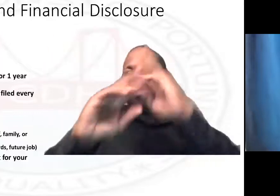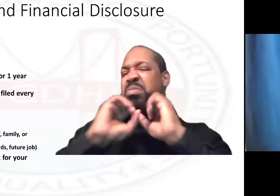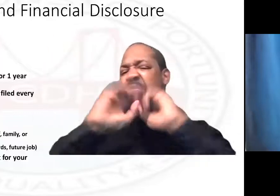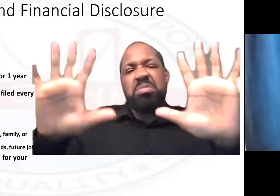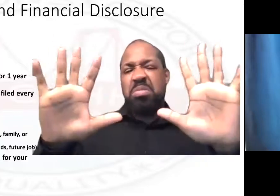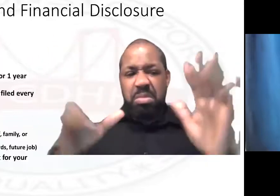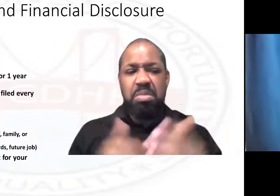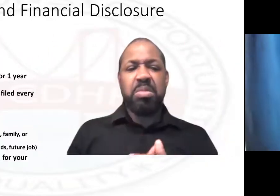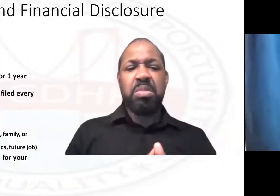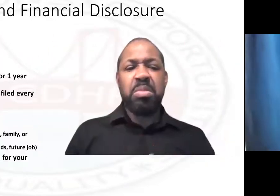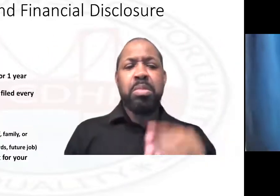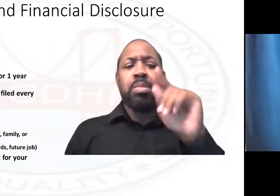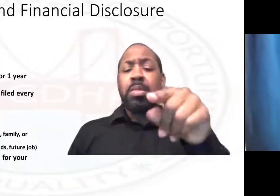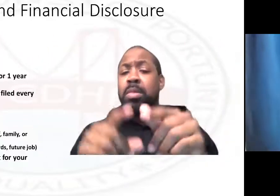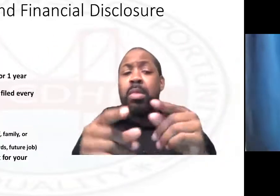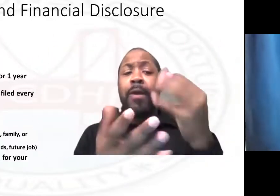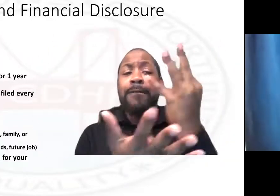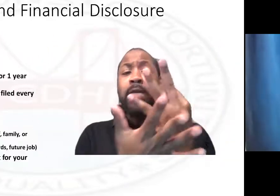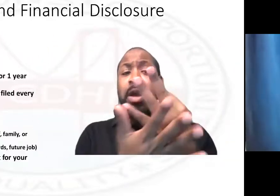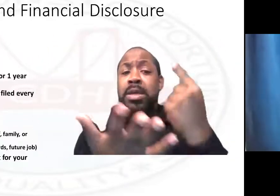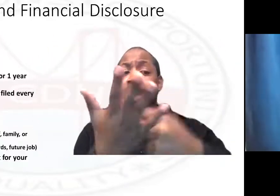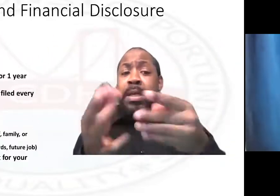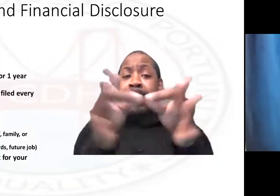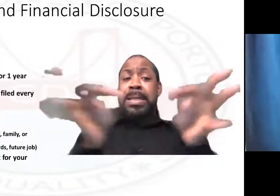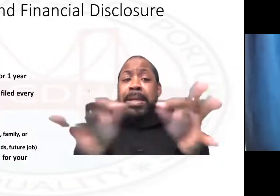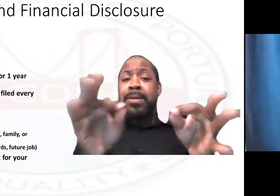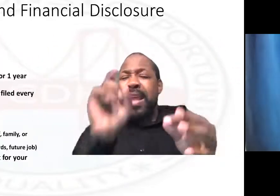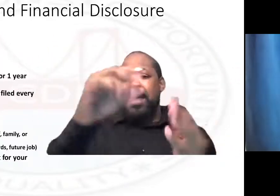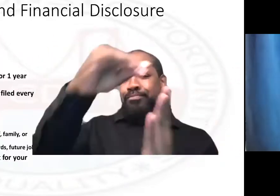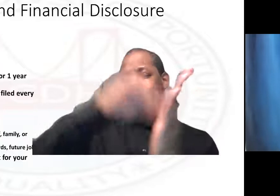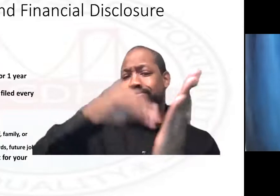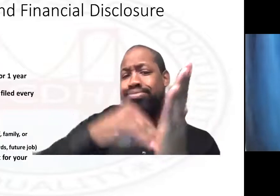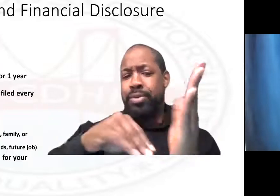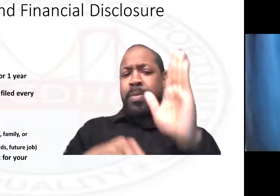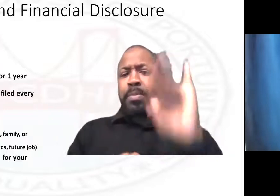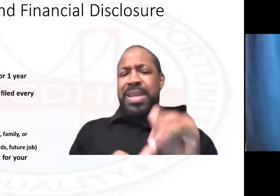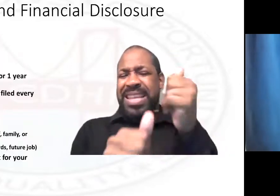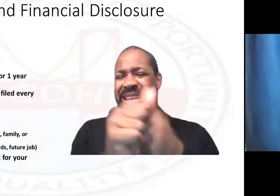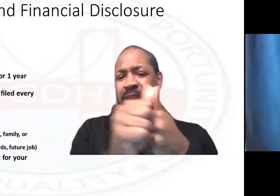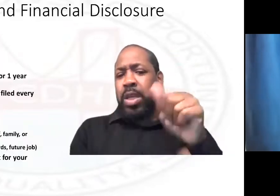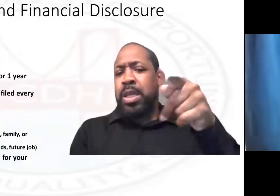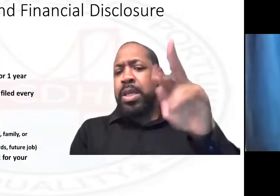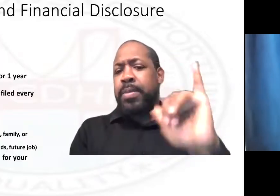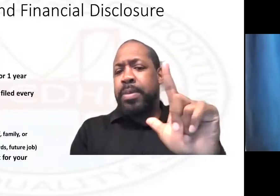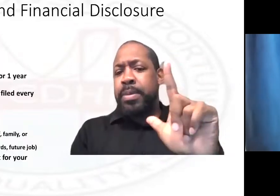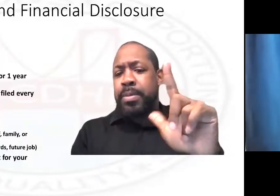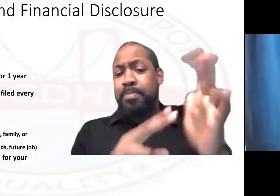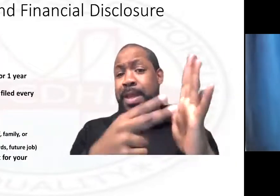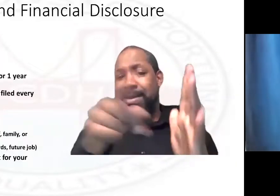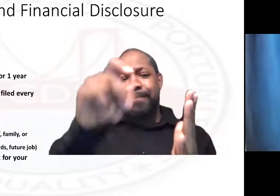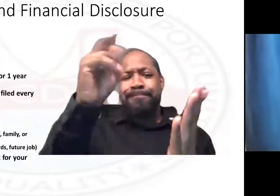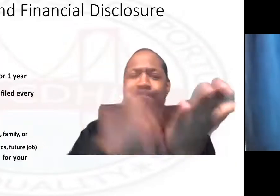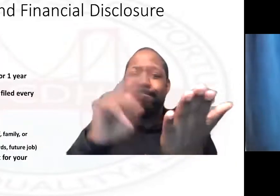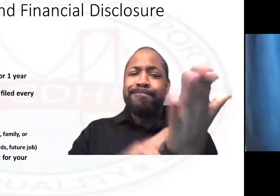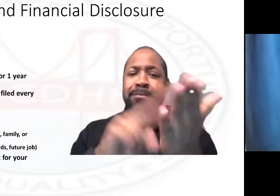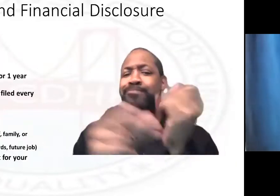1 year. After that 1 year is passed, then that is no longer in effect. So also